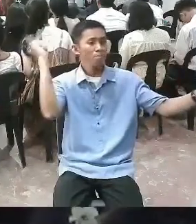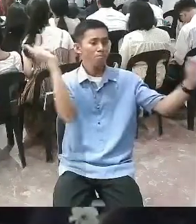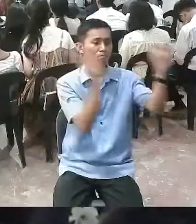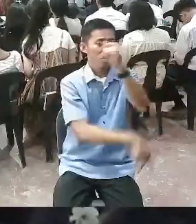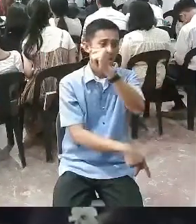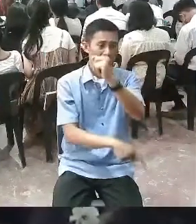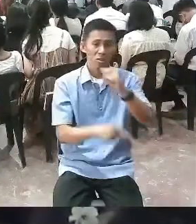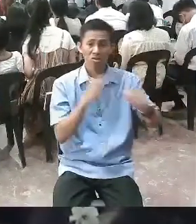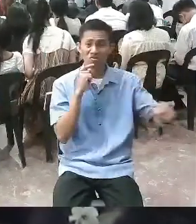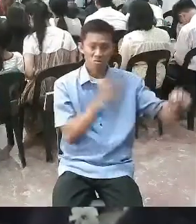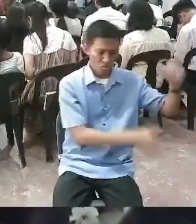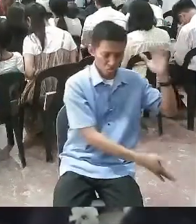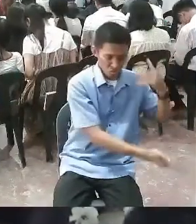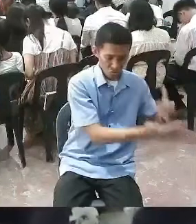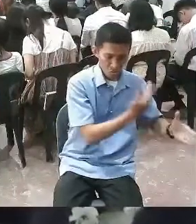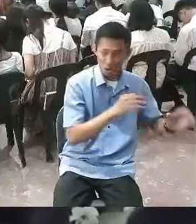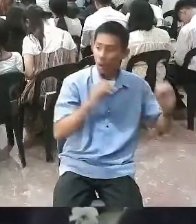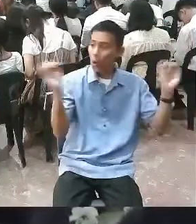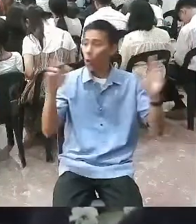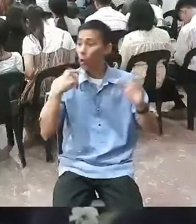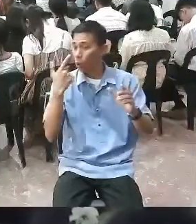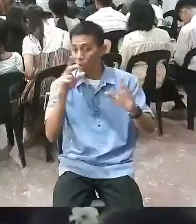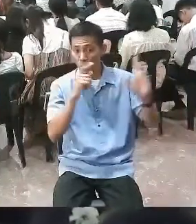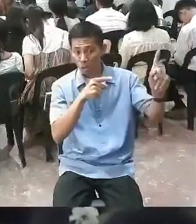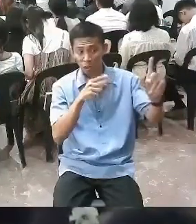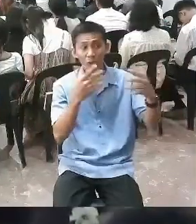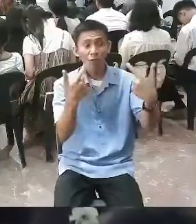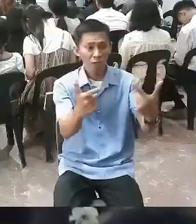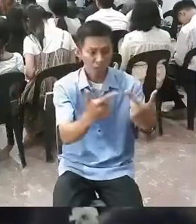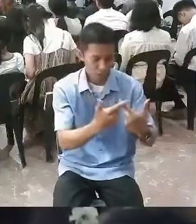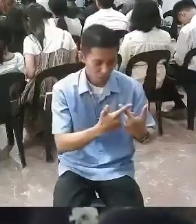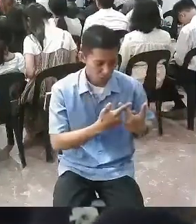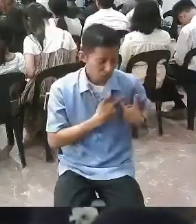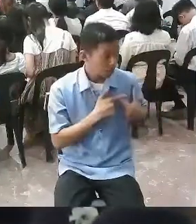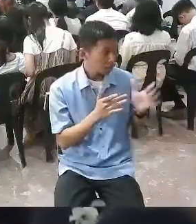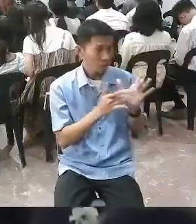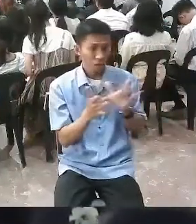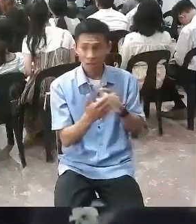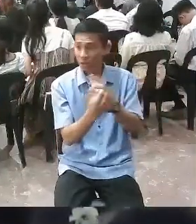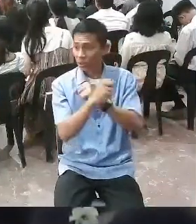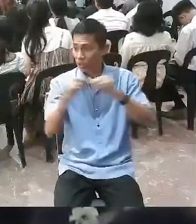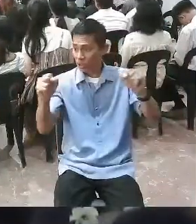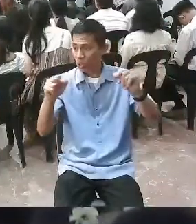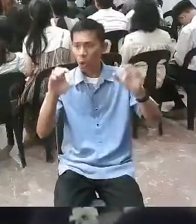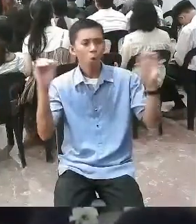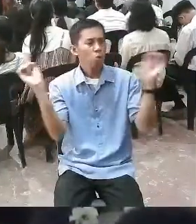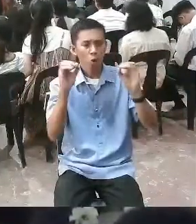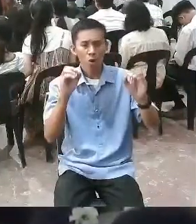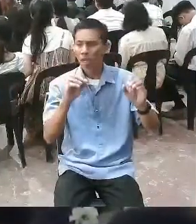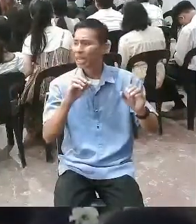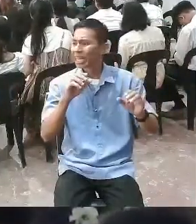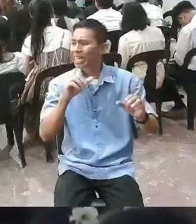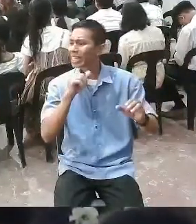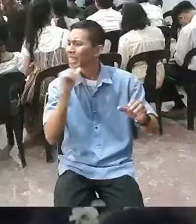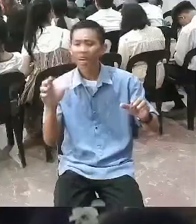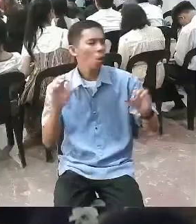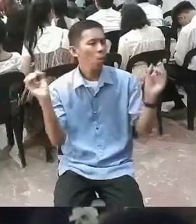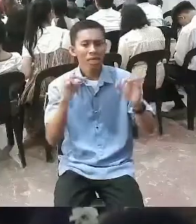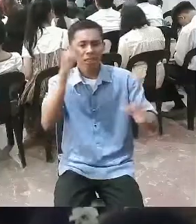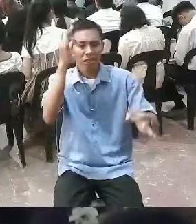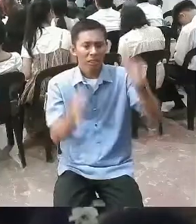There is now no condemnation. That means judgment. There is